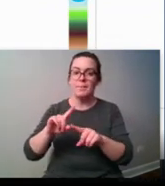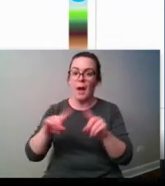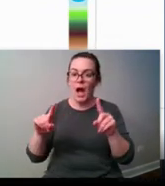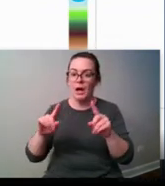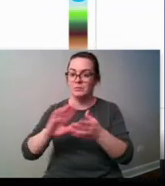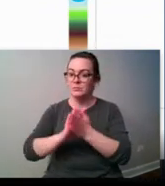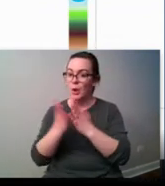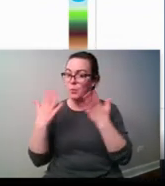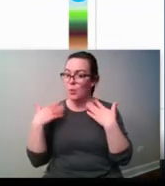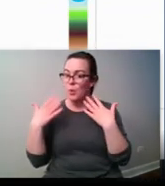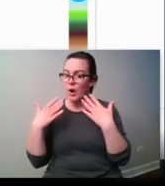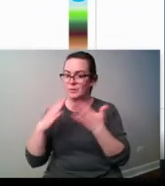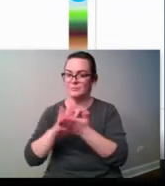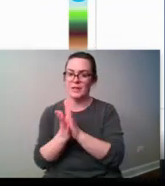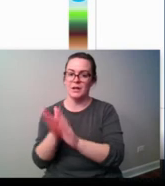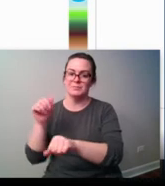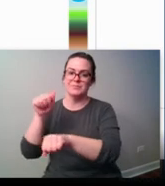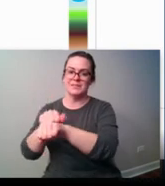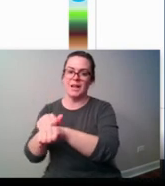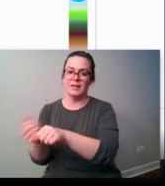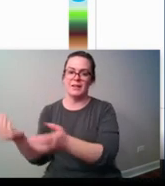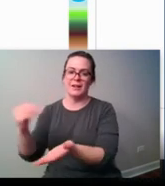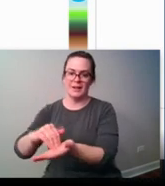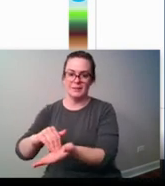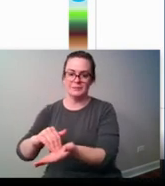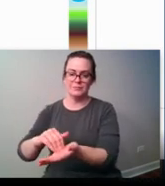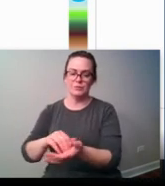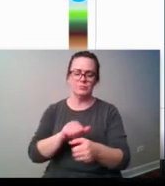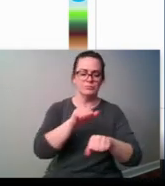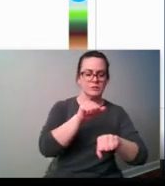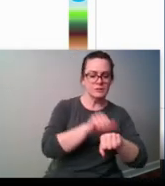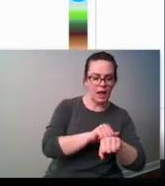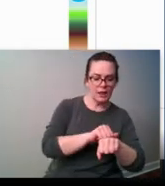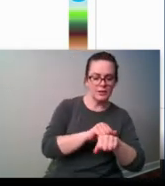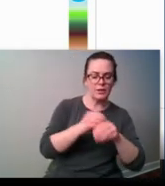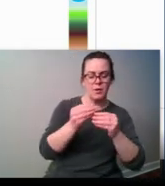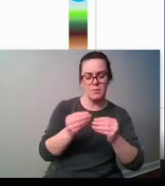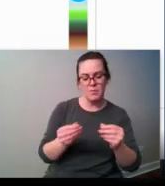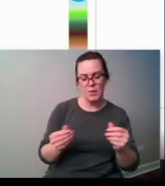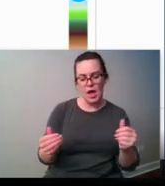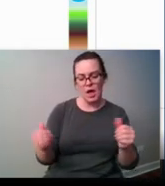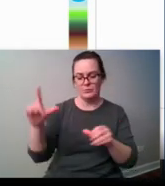it turns back into a hard chocolate. Again, with